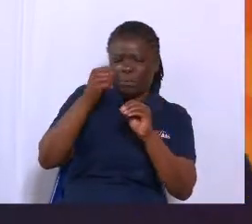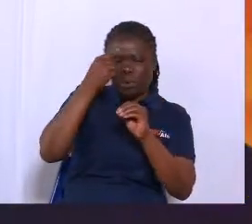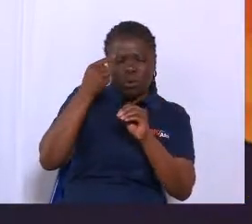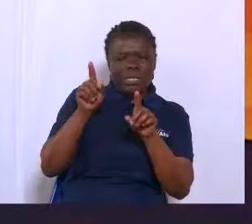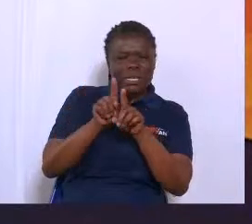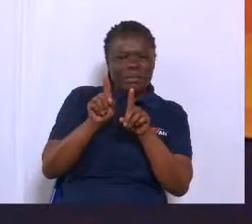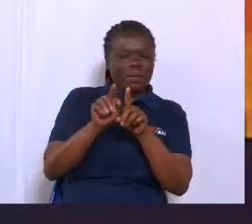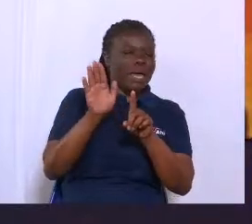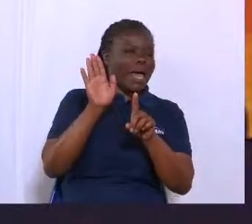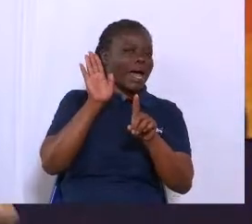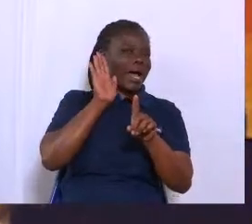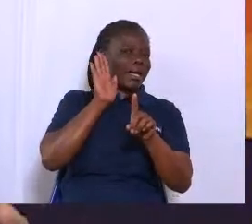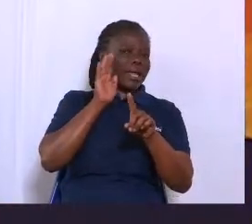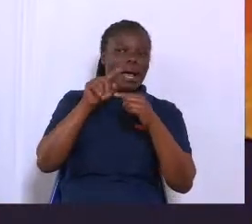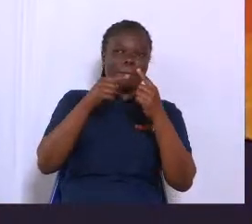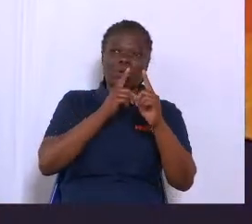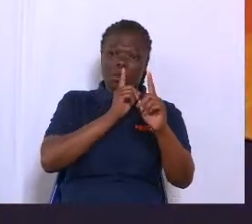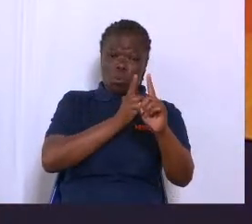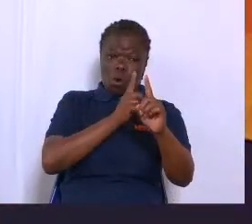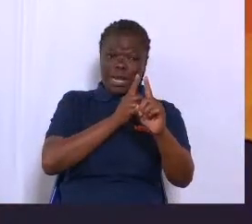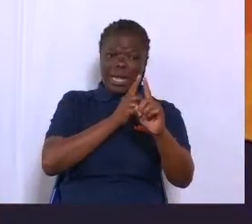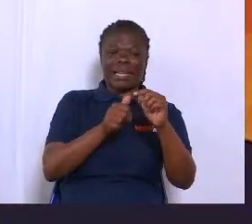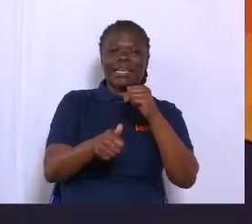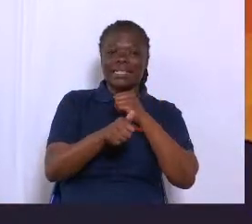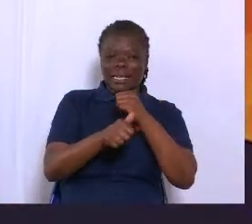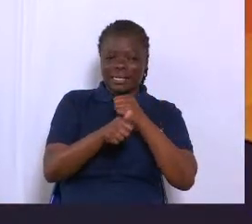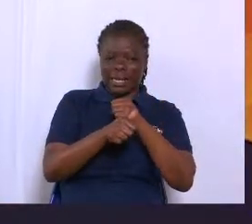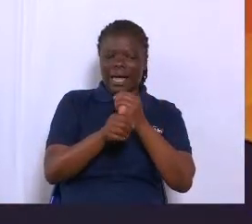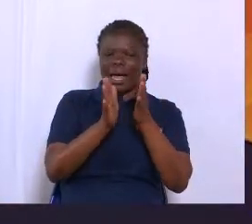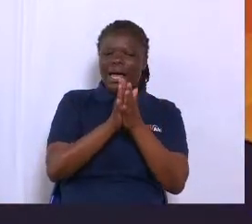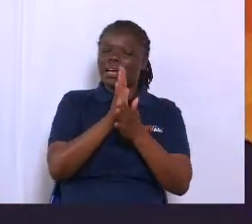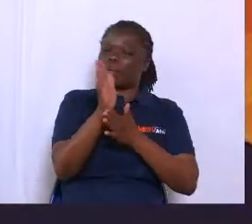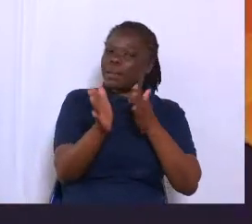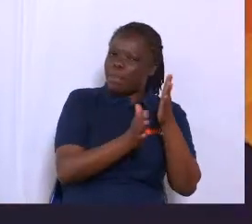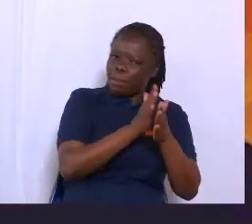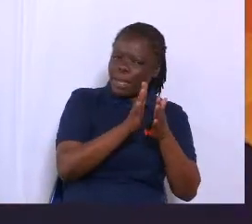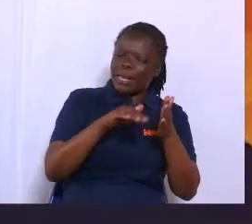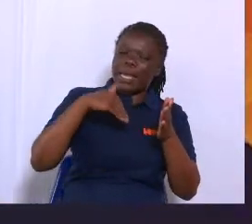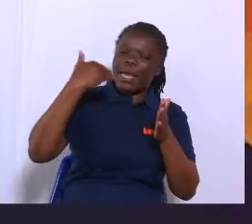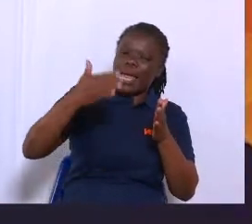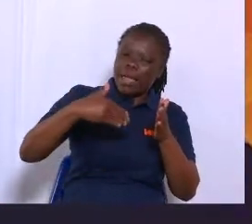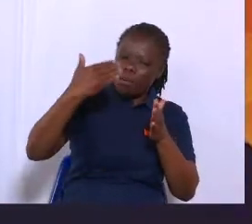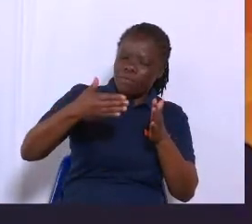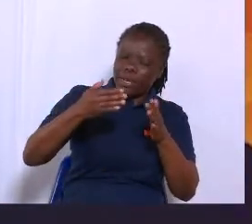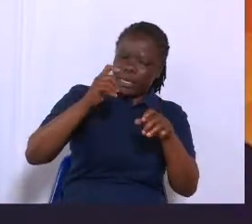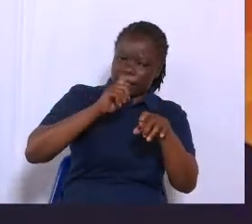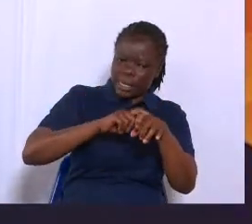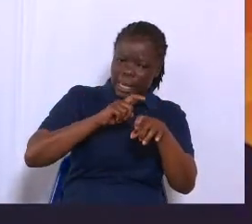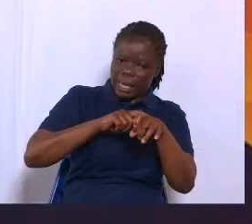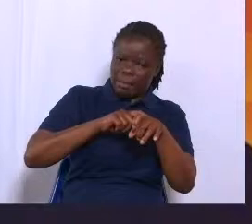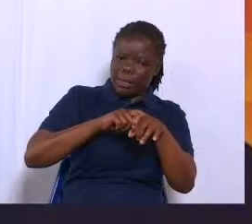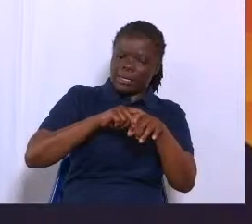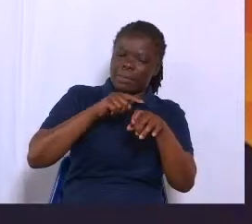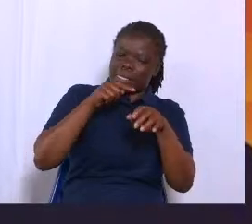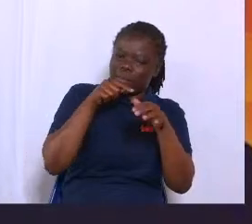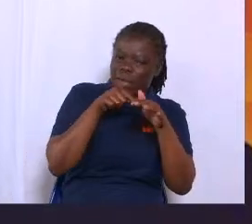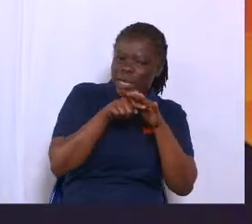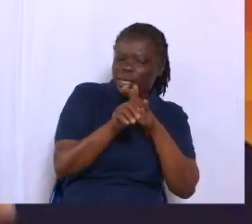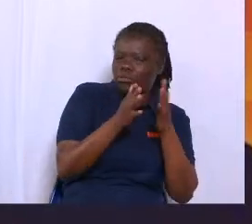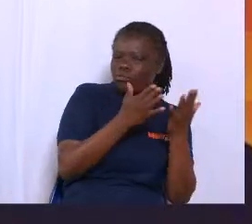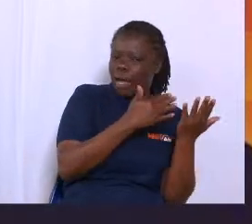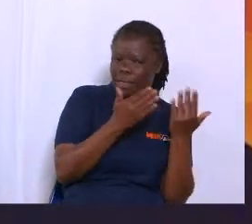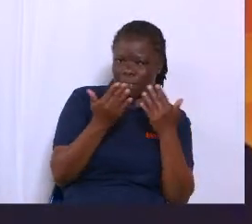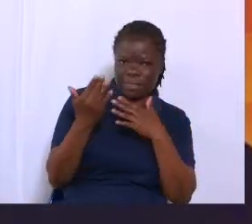too. And I've been preparing. Every day I got into the bathtub and